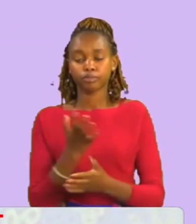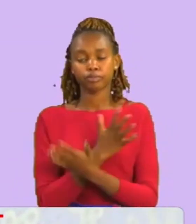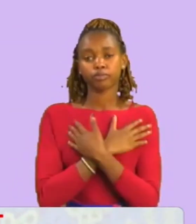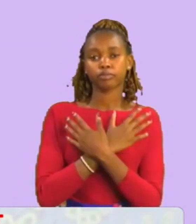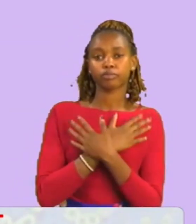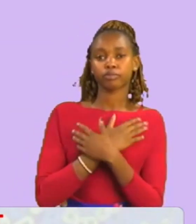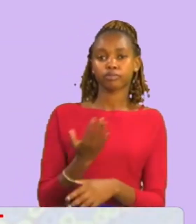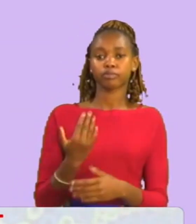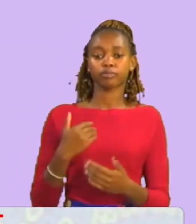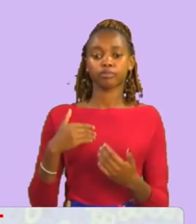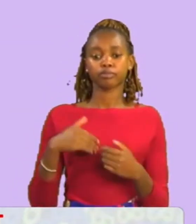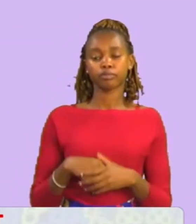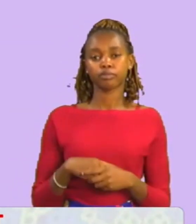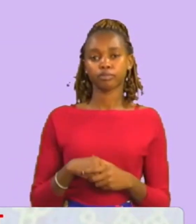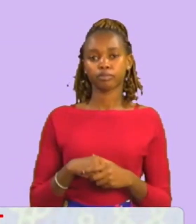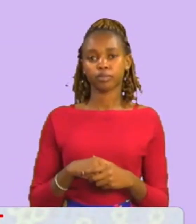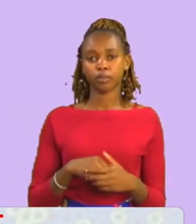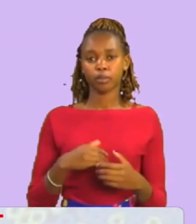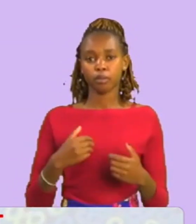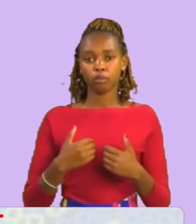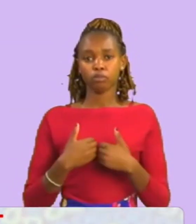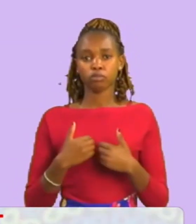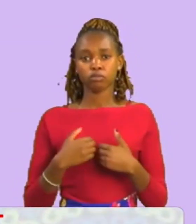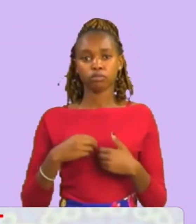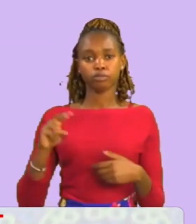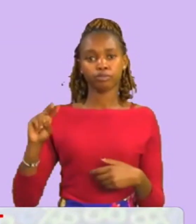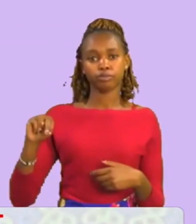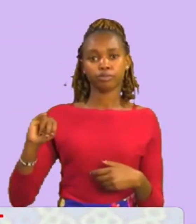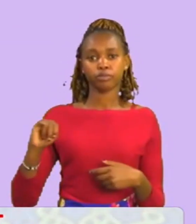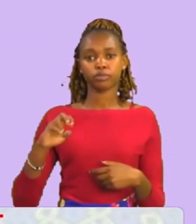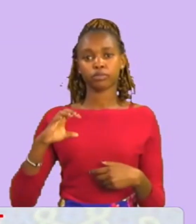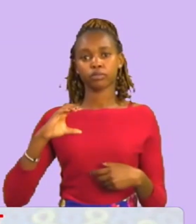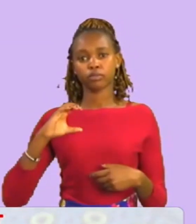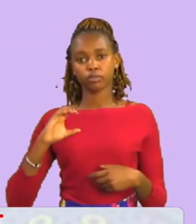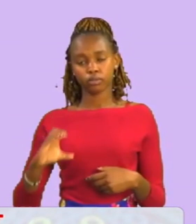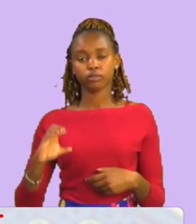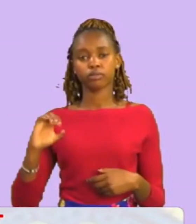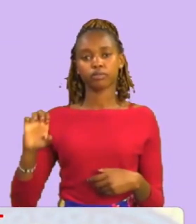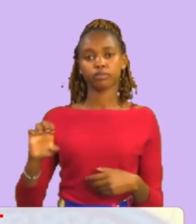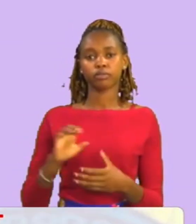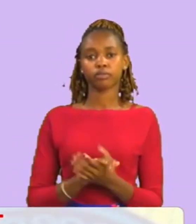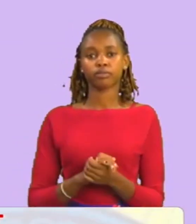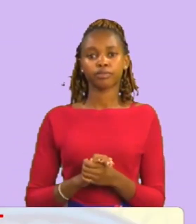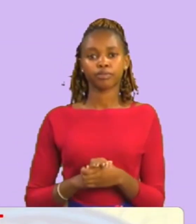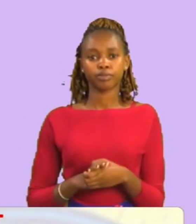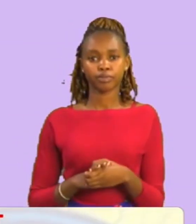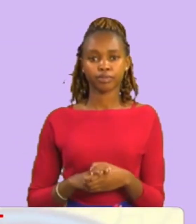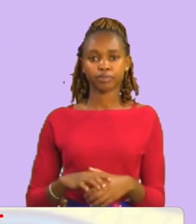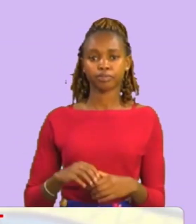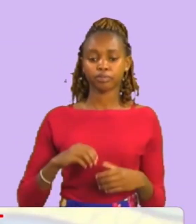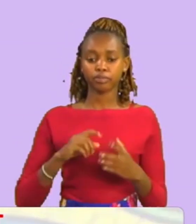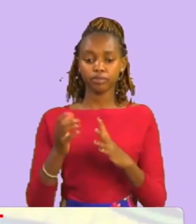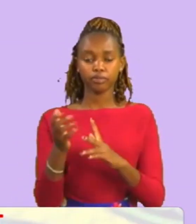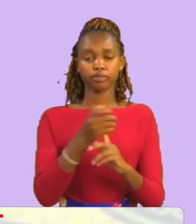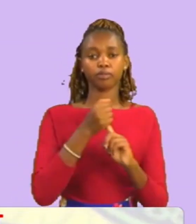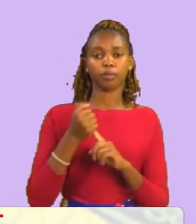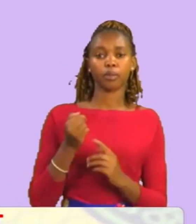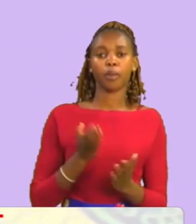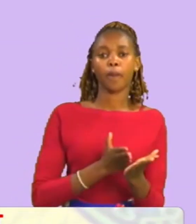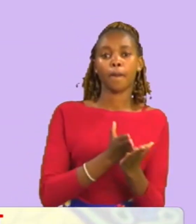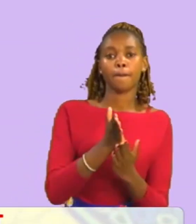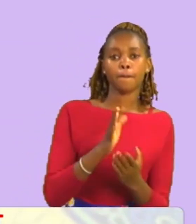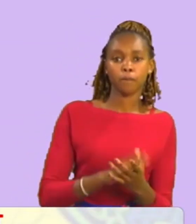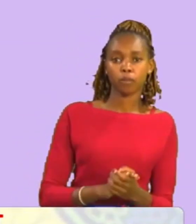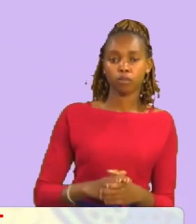kumendaje. Hapo hivi niko na Nisi anasema naje show iko ital. Big shout out to the elite committee. And anasema naje yeye goals zake si zote zime through, but she